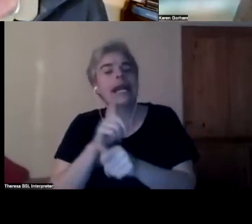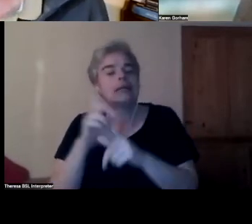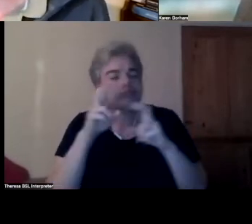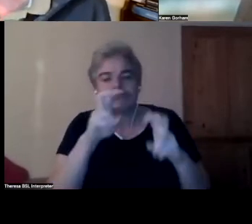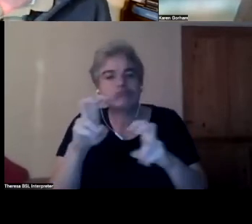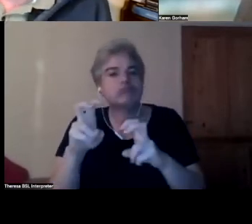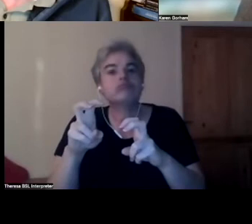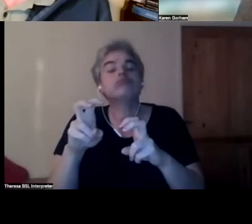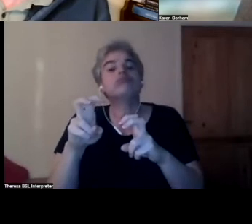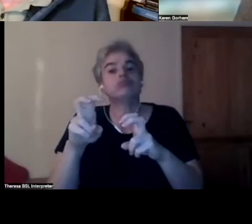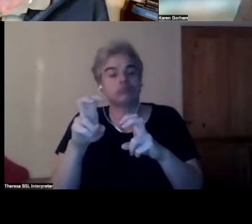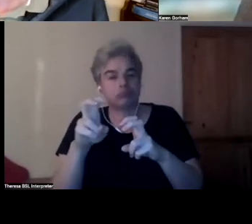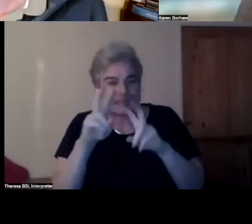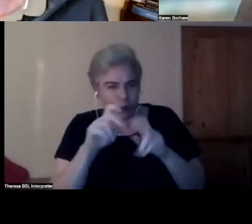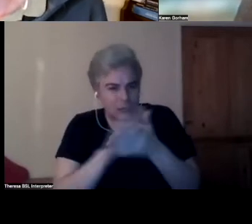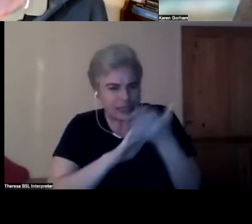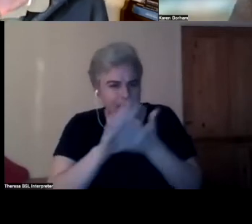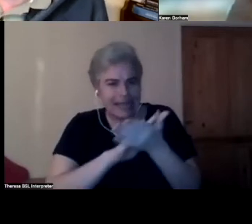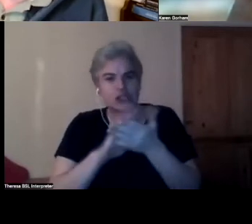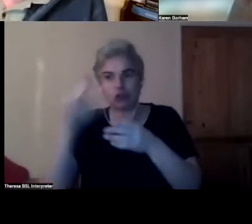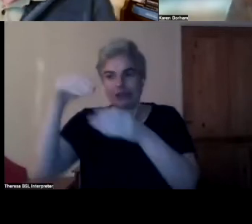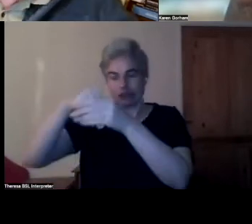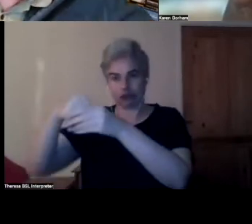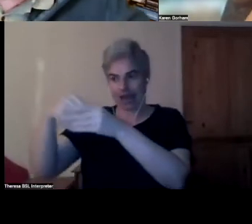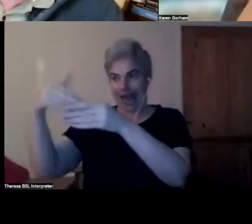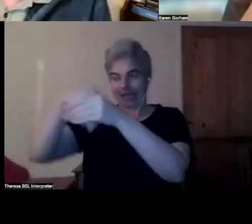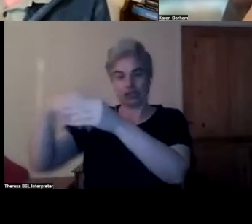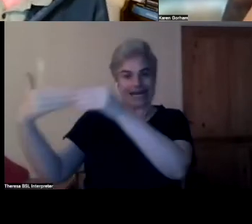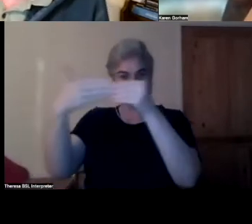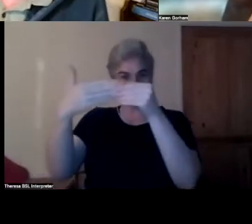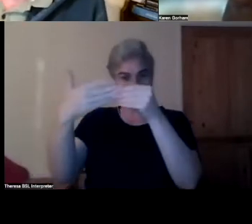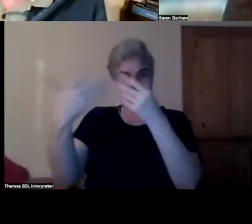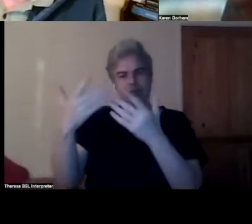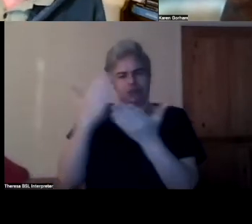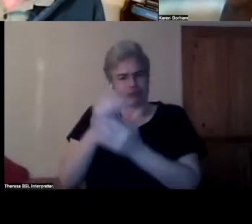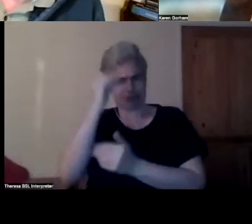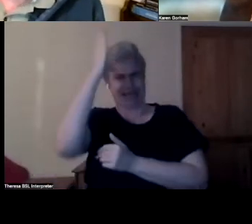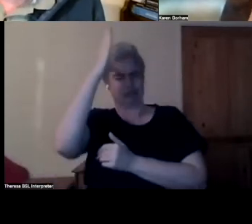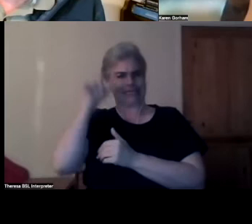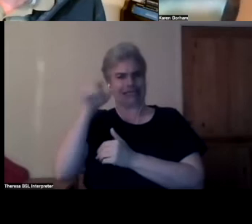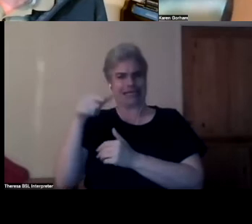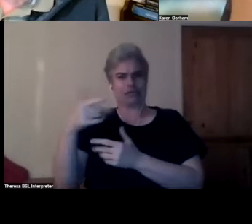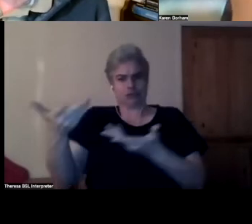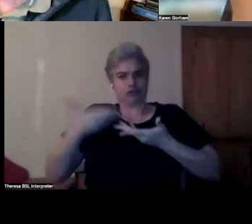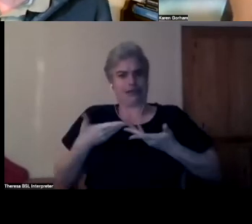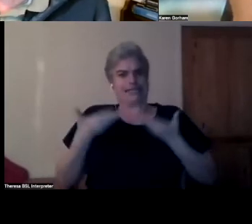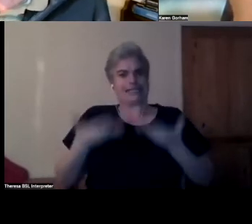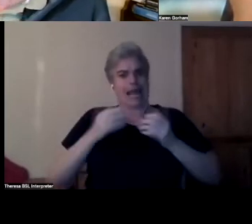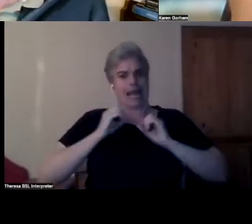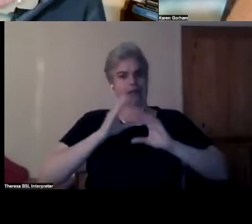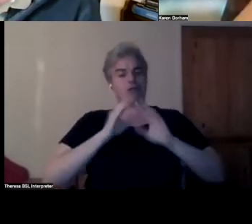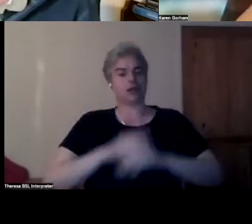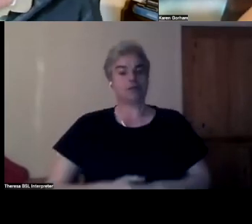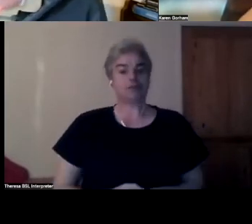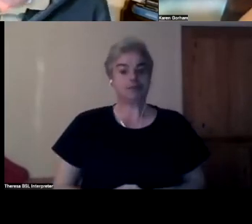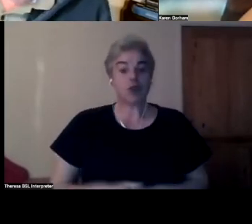means to enter senior leadership. So a great deal of expertise to bring to our topic today.